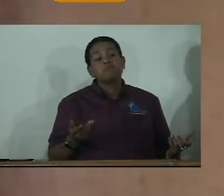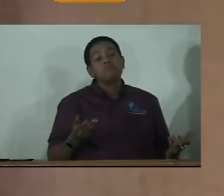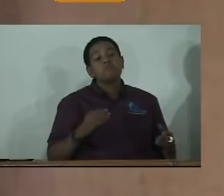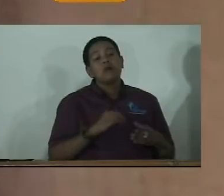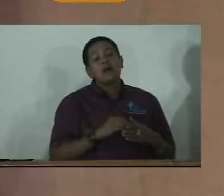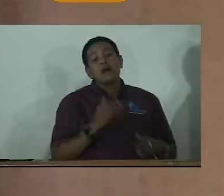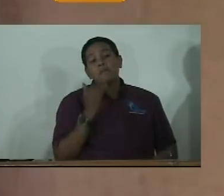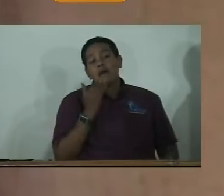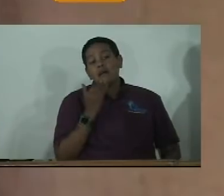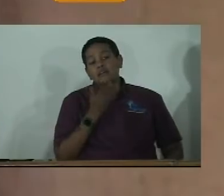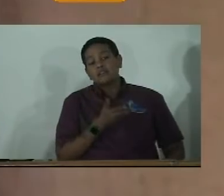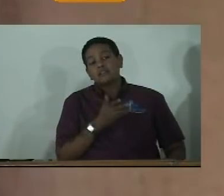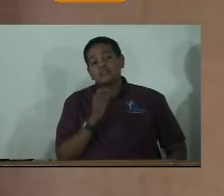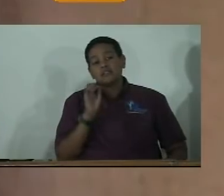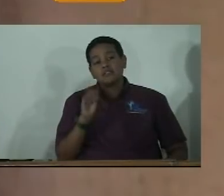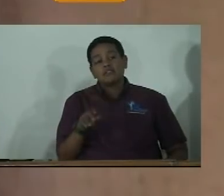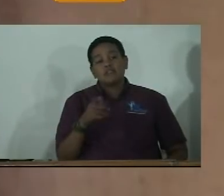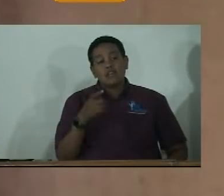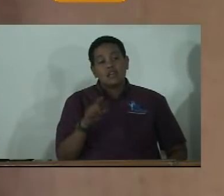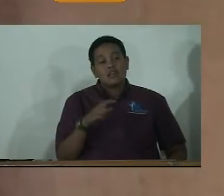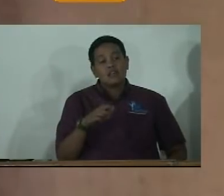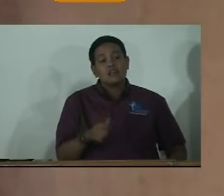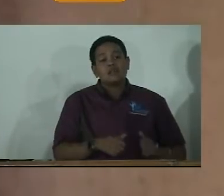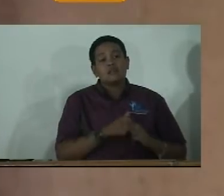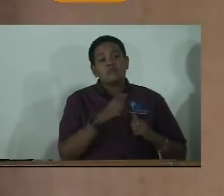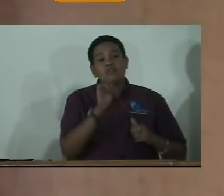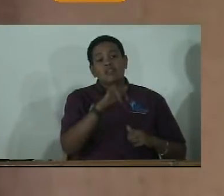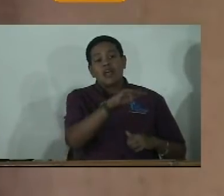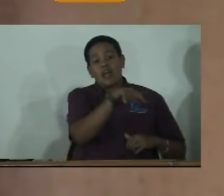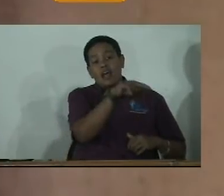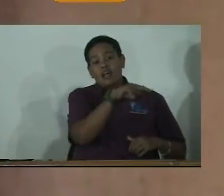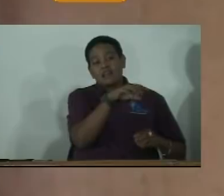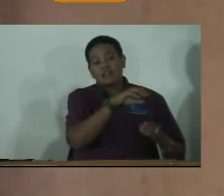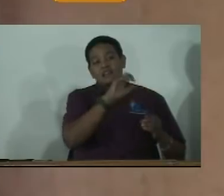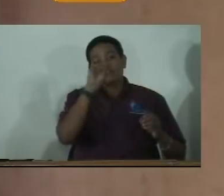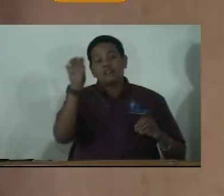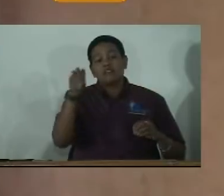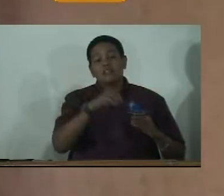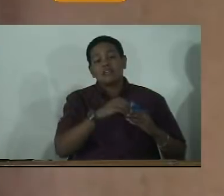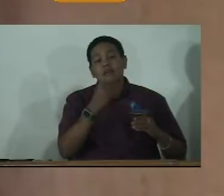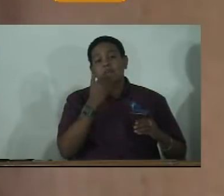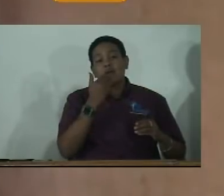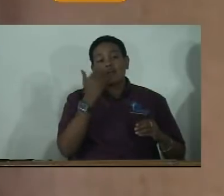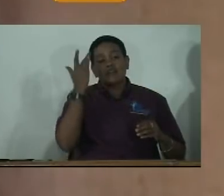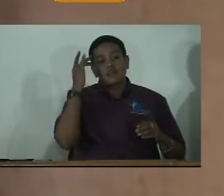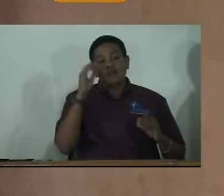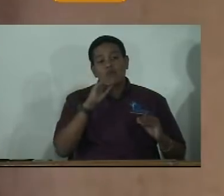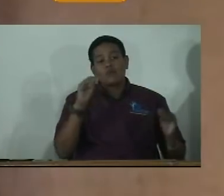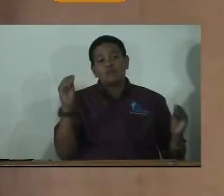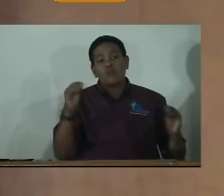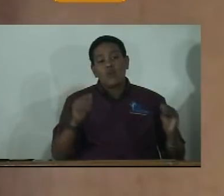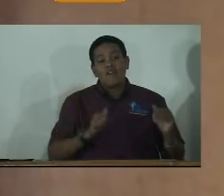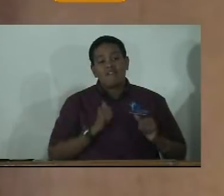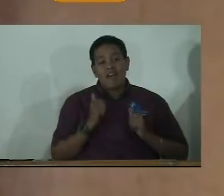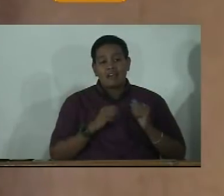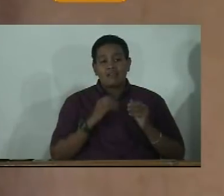patties. So most of that breeding stock ended up in patties because there was just no viability in the